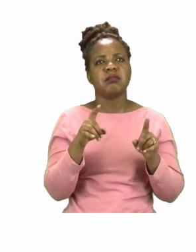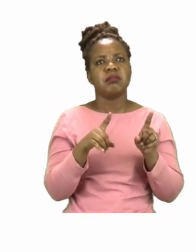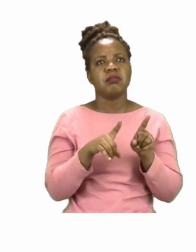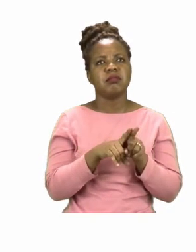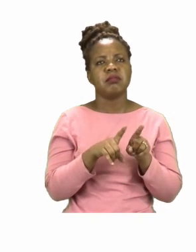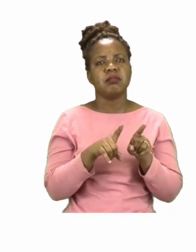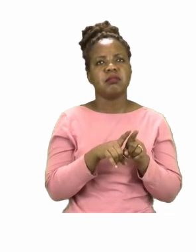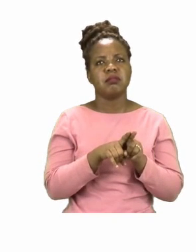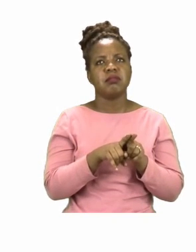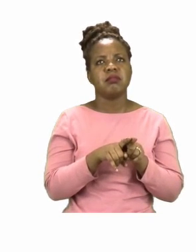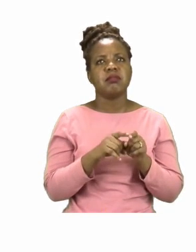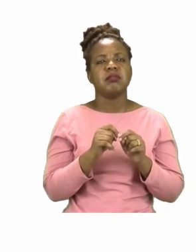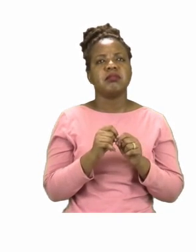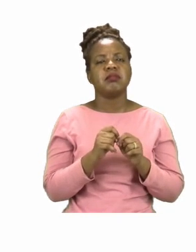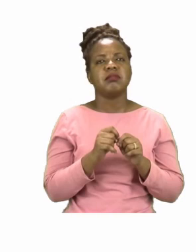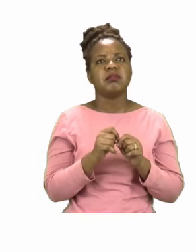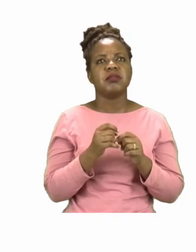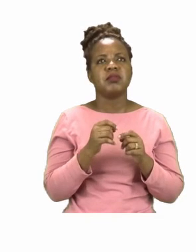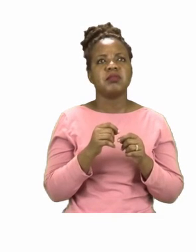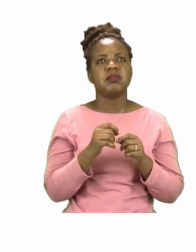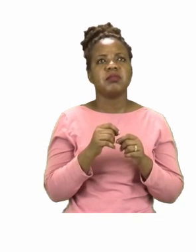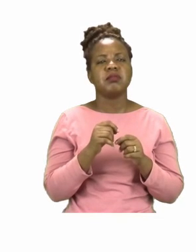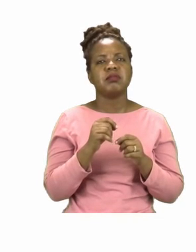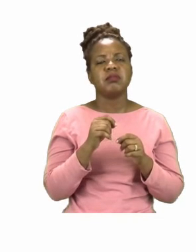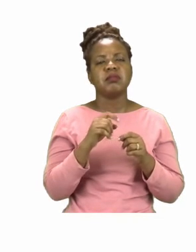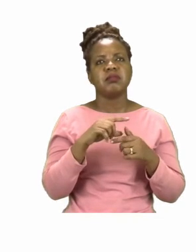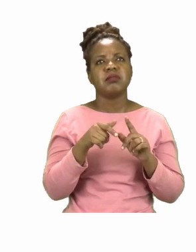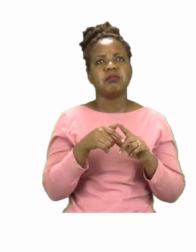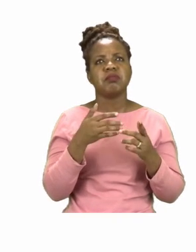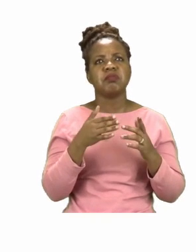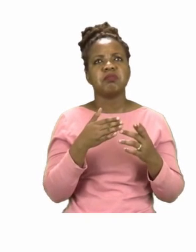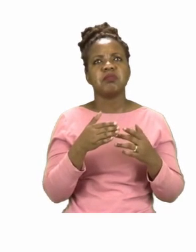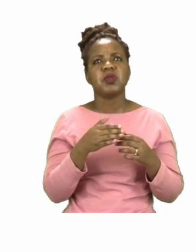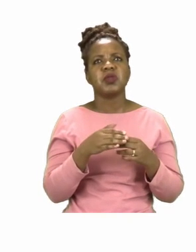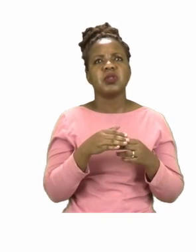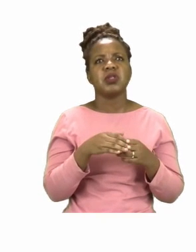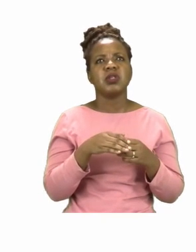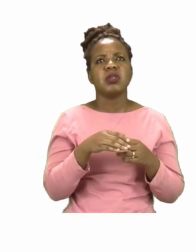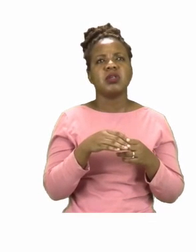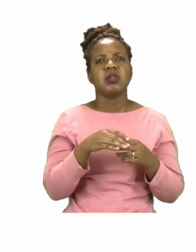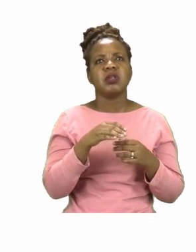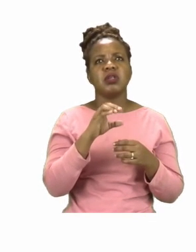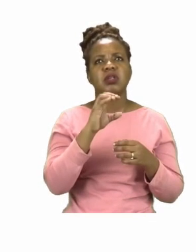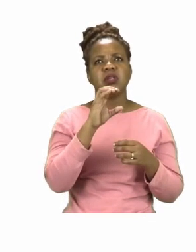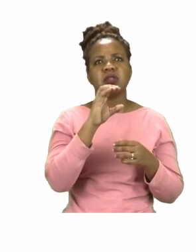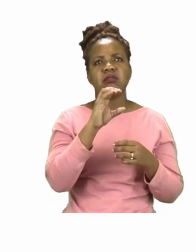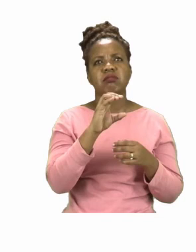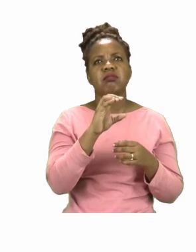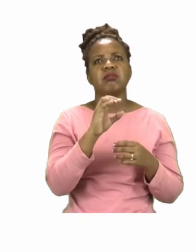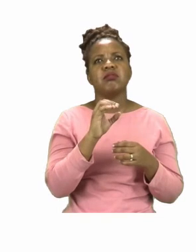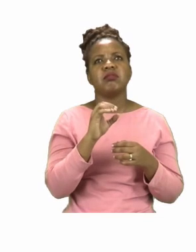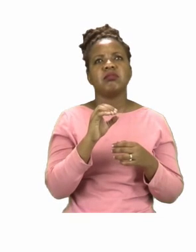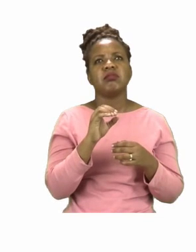can draw a line from C to I. And then number 3 is